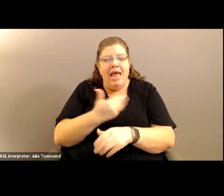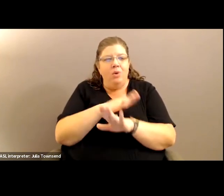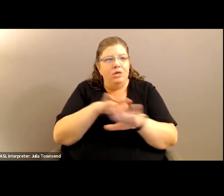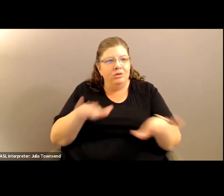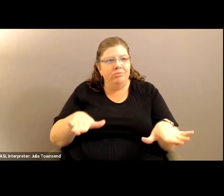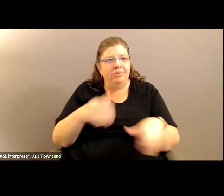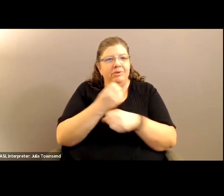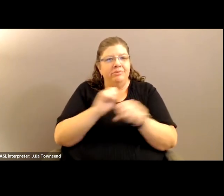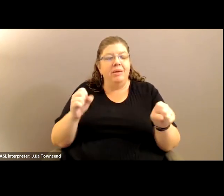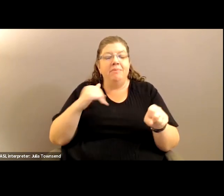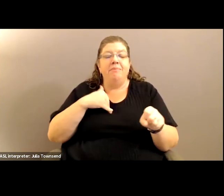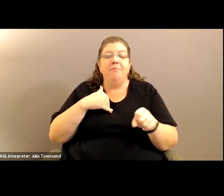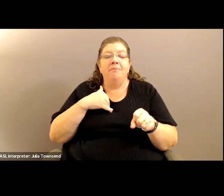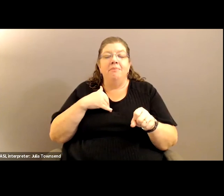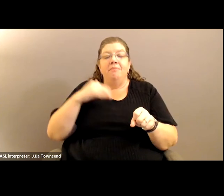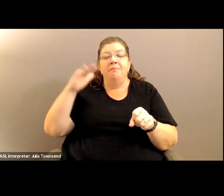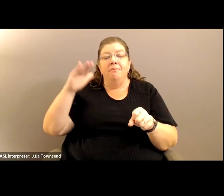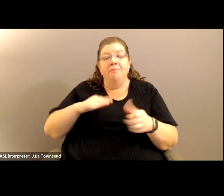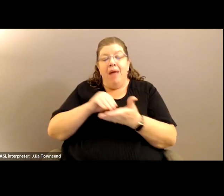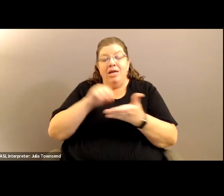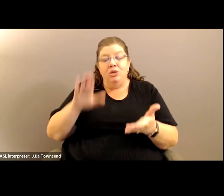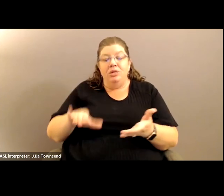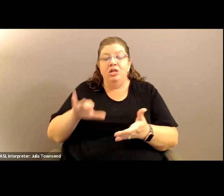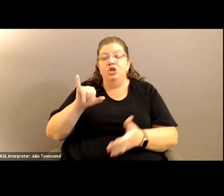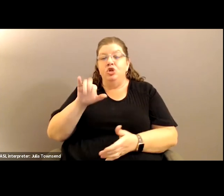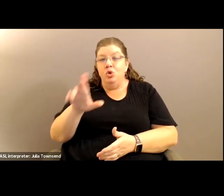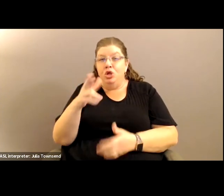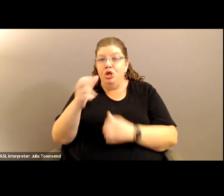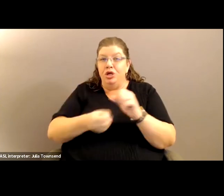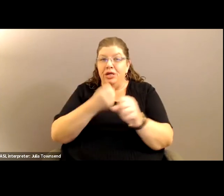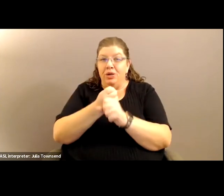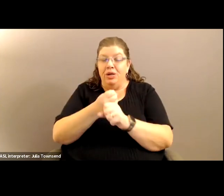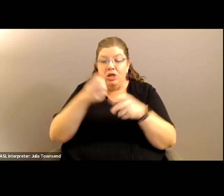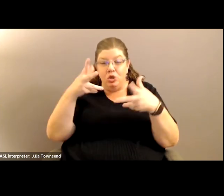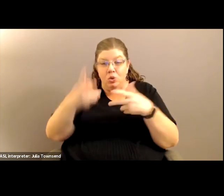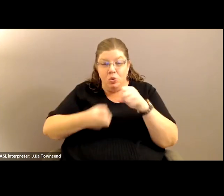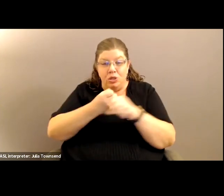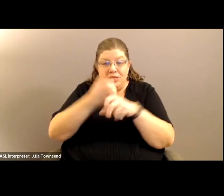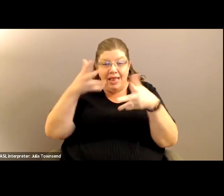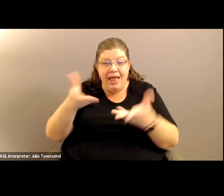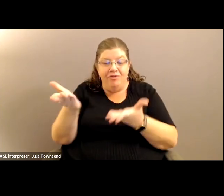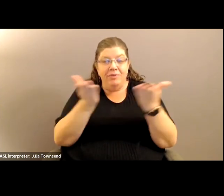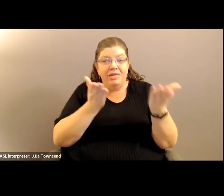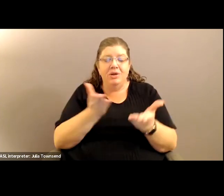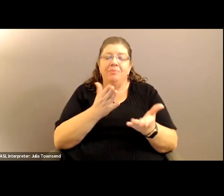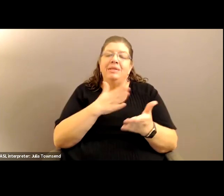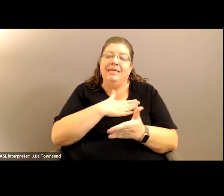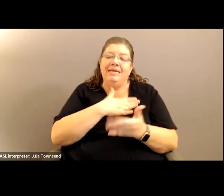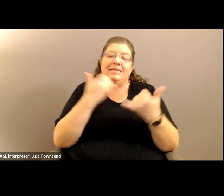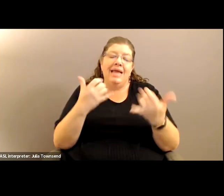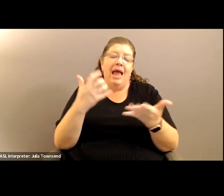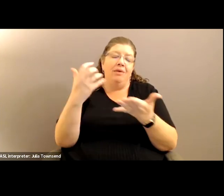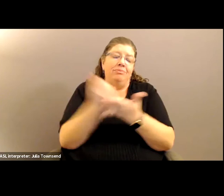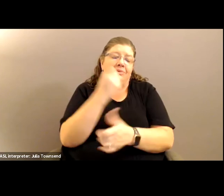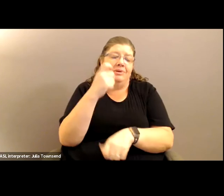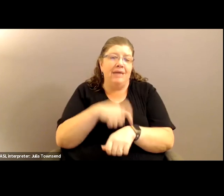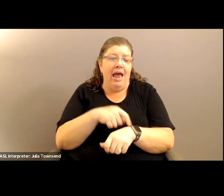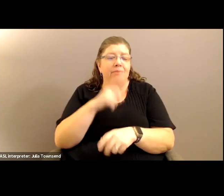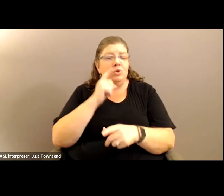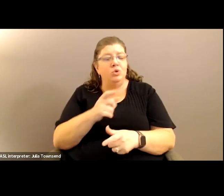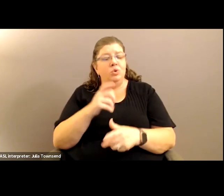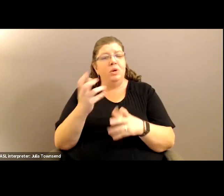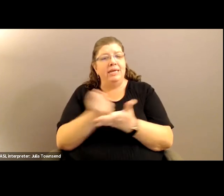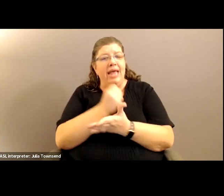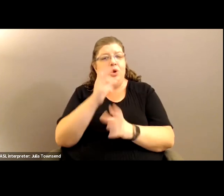child is now in junior year with less than two years to be served by the district now is the time please take this step to regain the trust of students and families you serve by following the